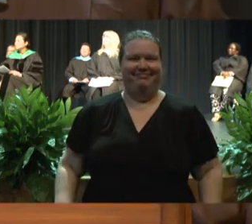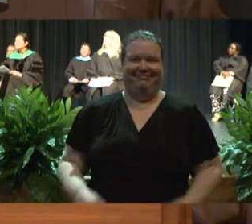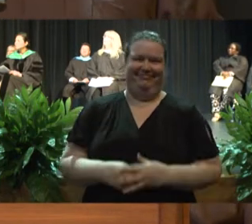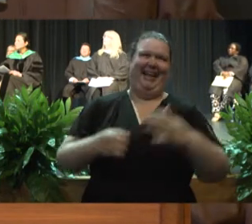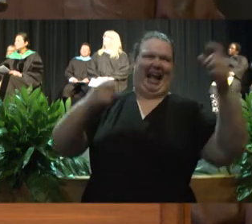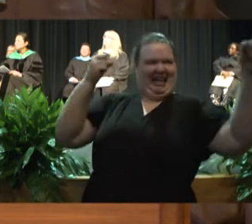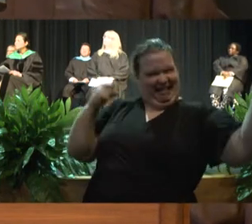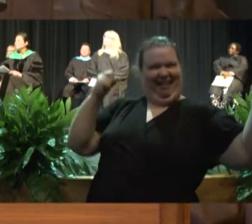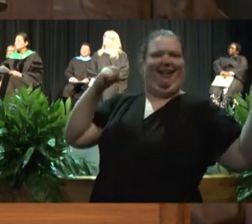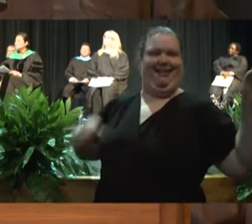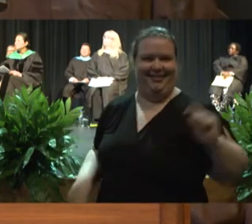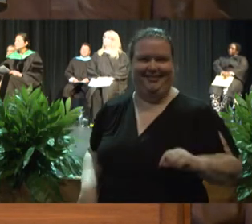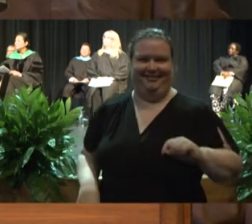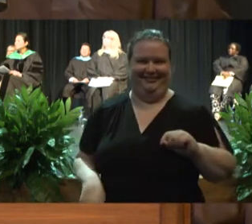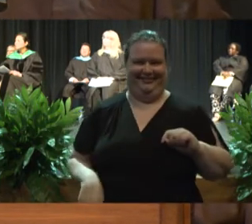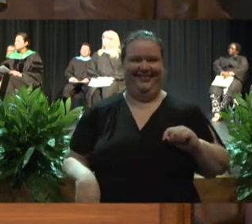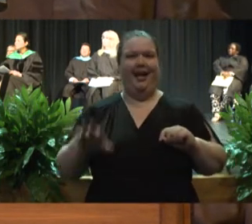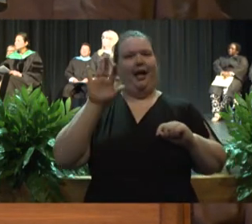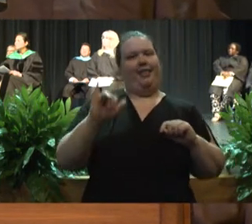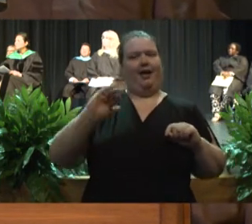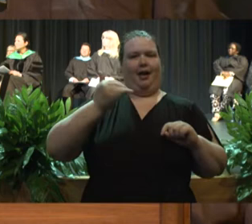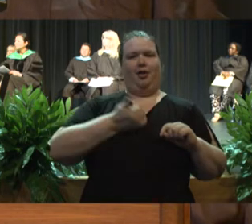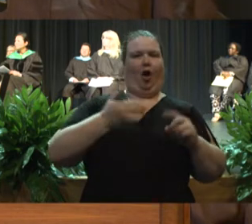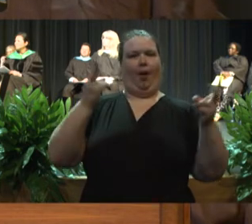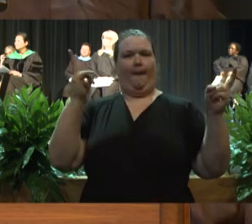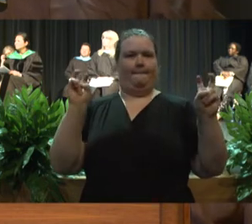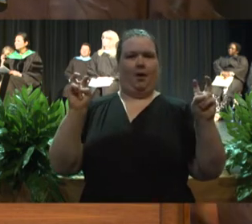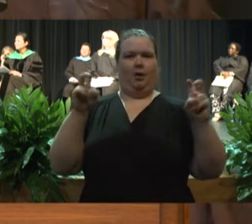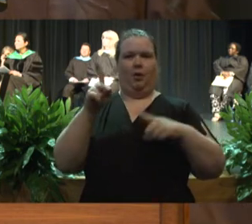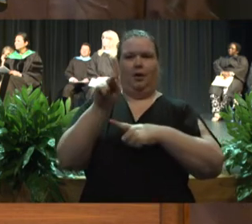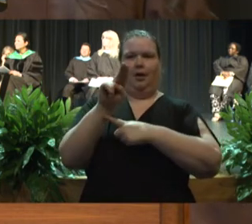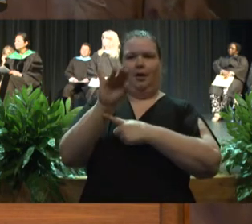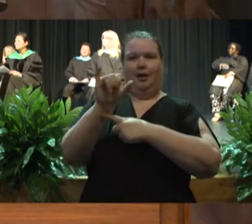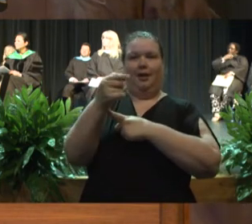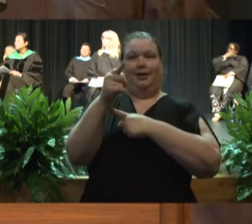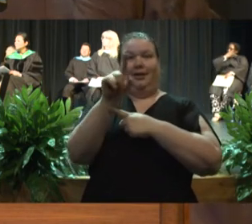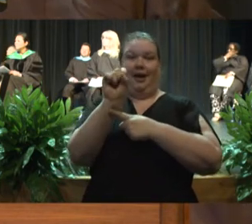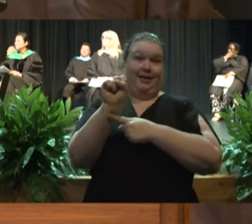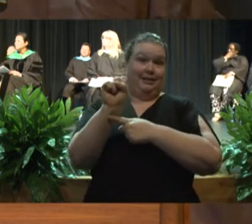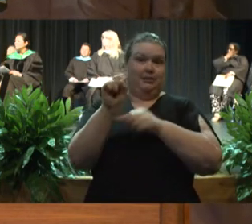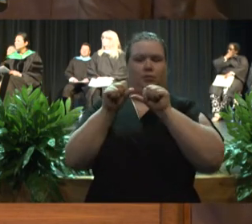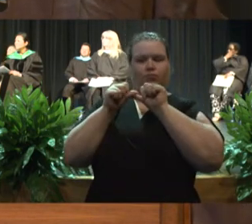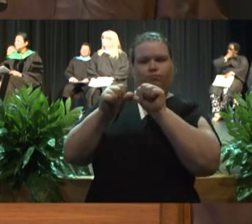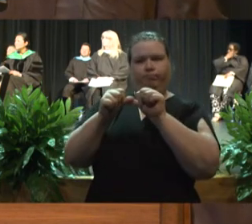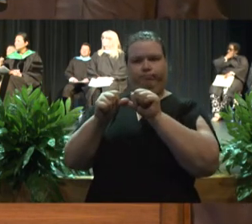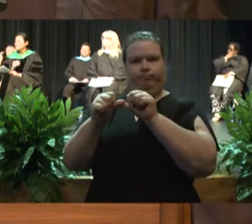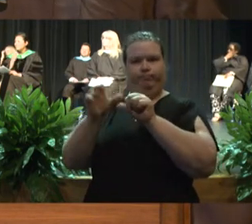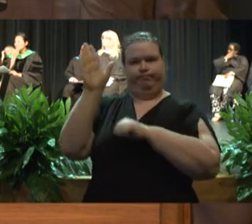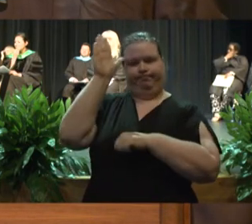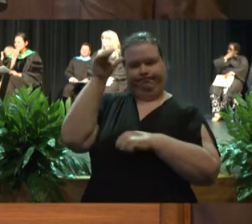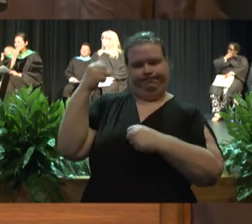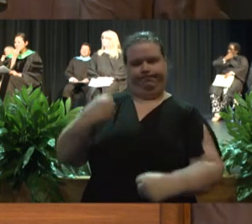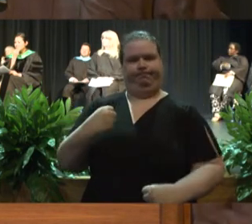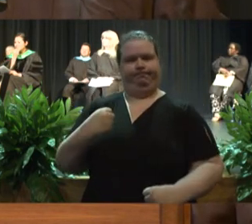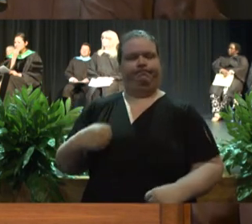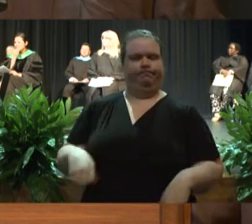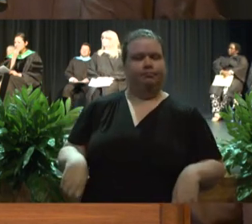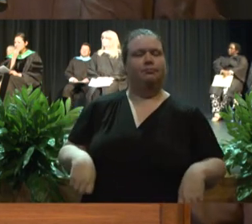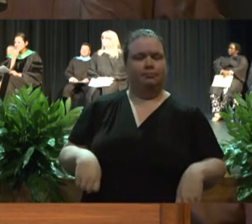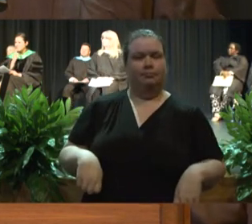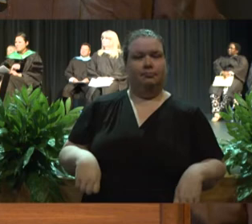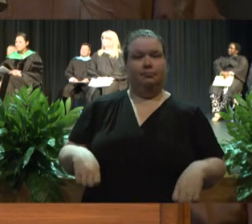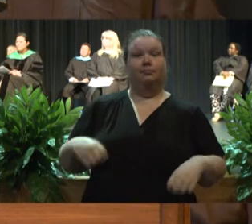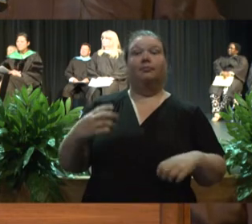That is the epitome of our motto, Knights Finish Strong. In my 6 years as principal,